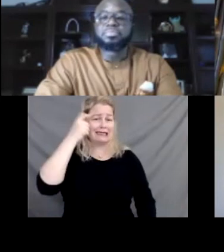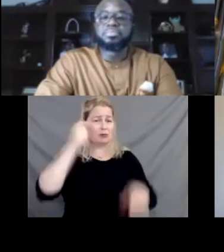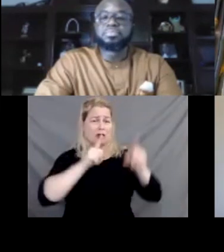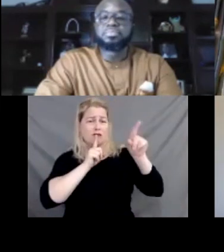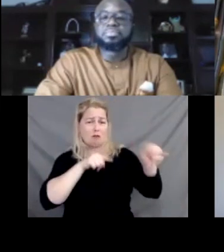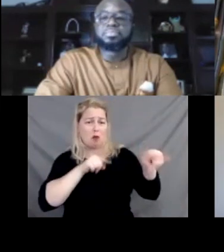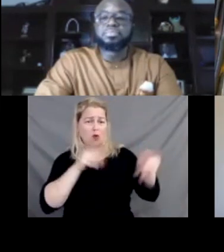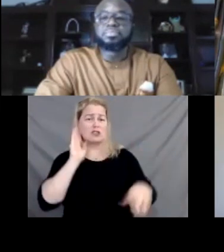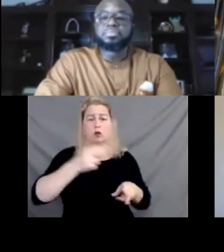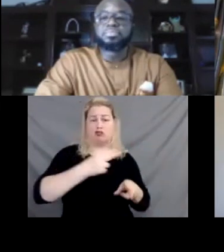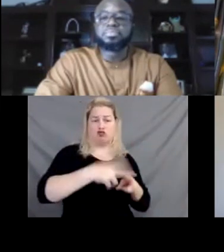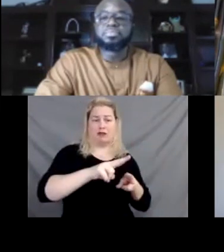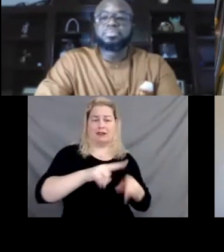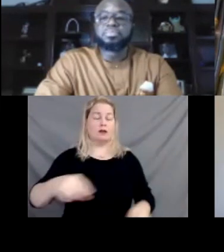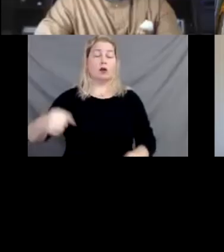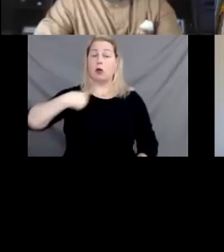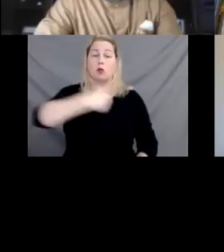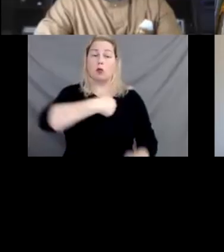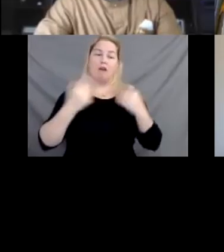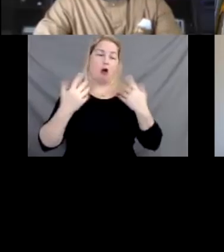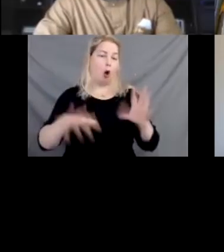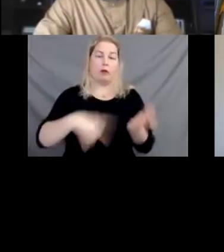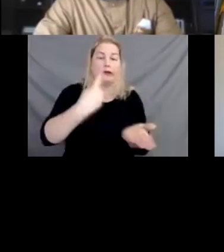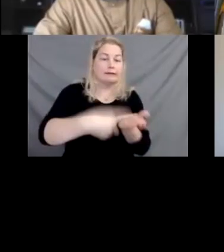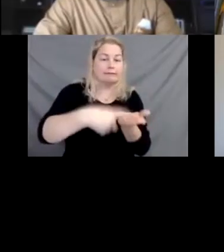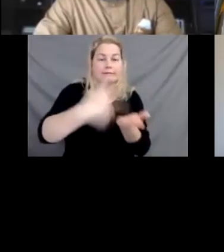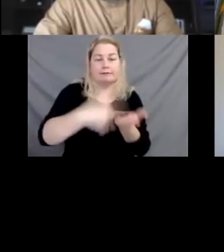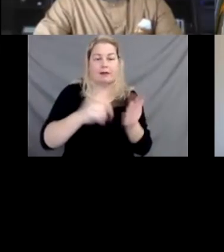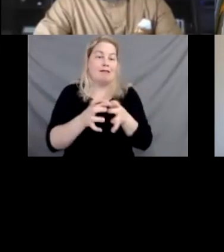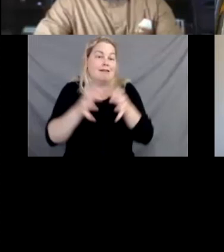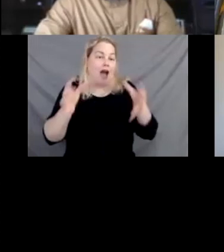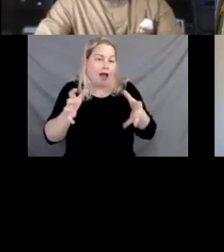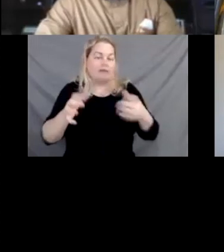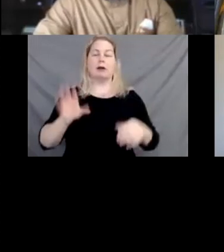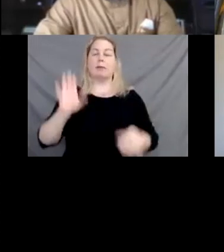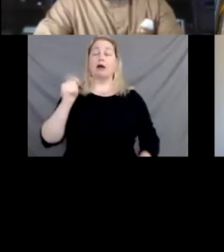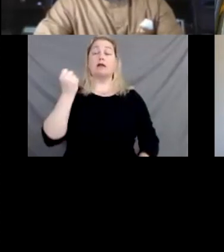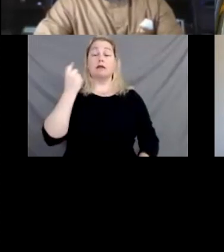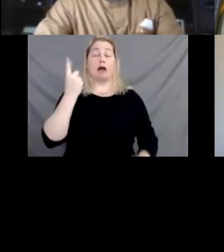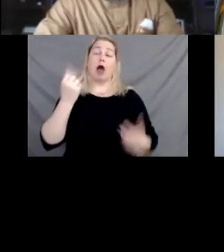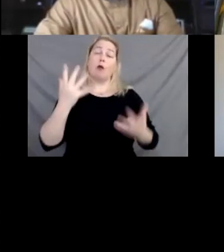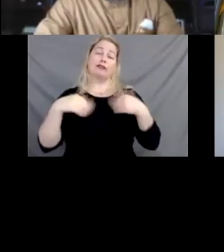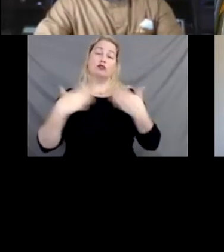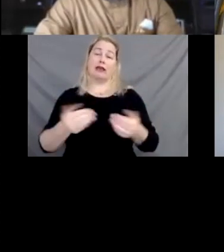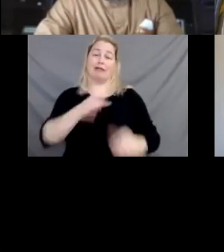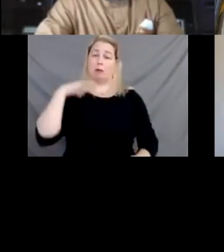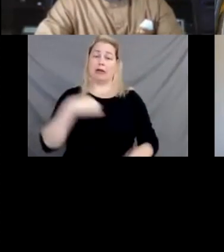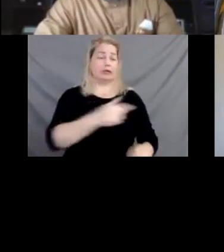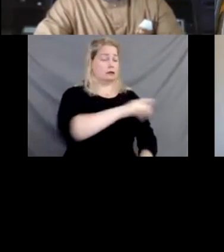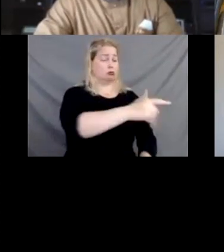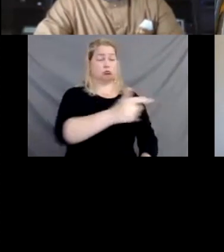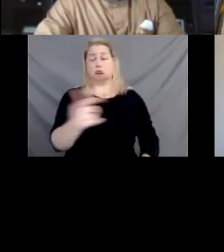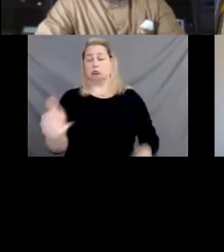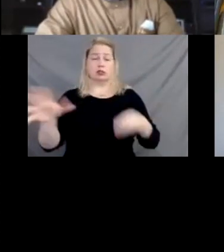we've covered a lot of what we've done already in the meeting, but I wanted to give each committee a chance to add any